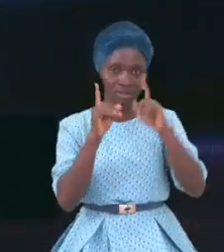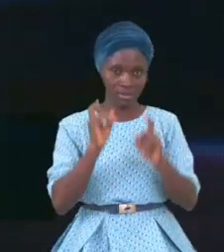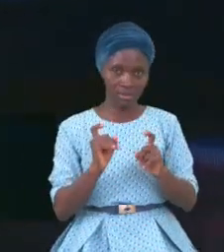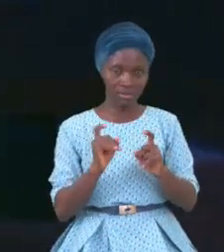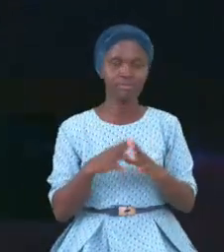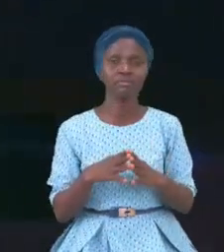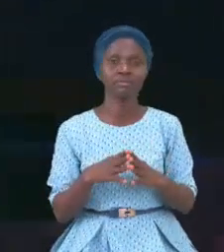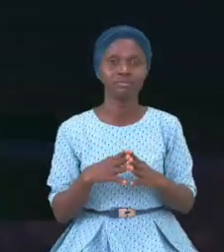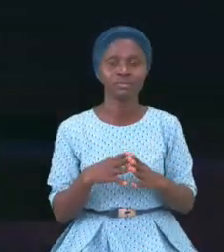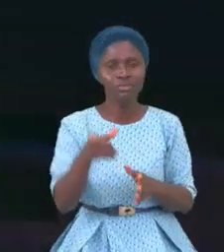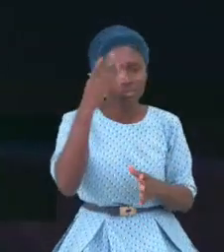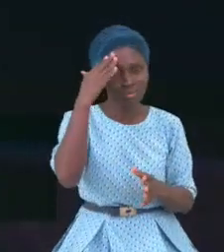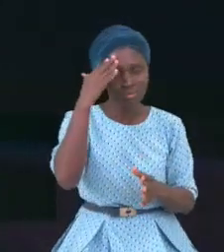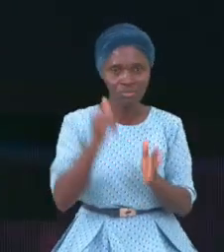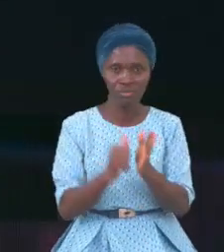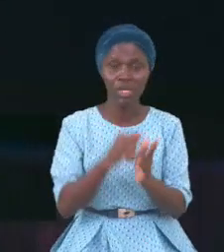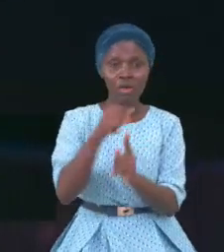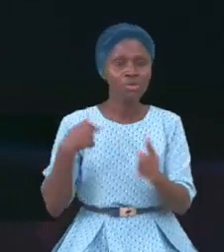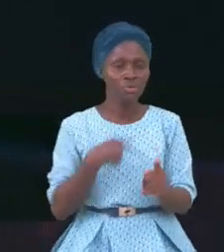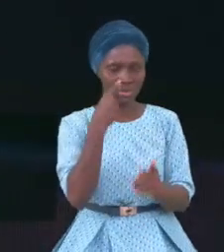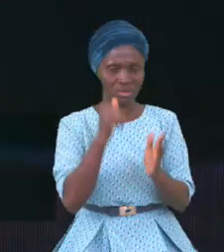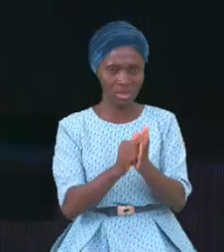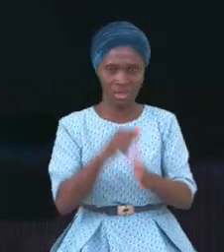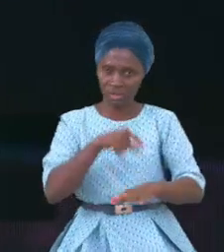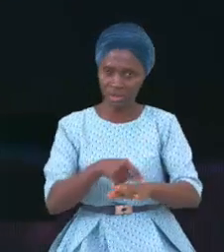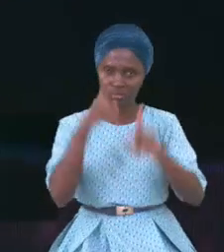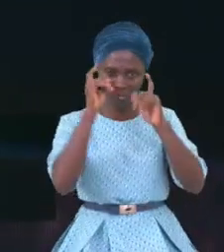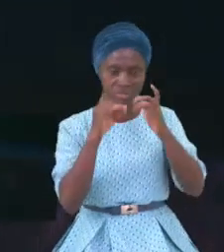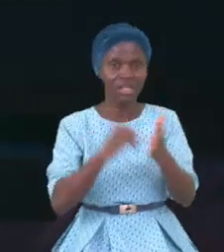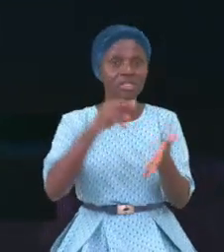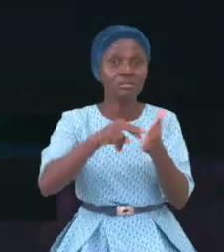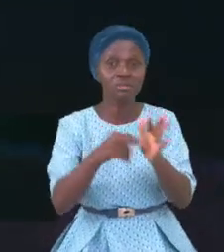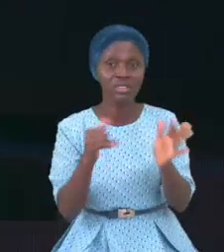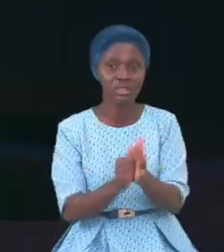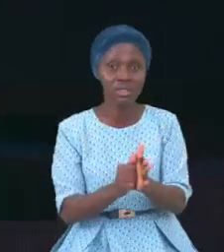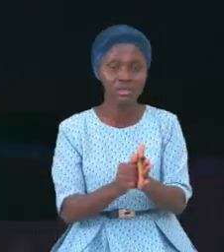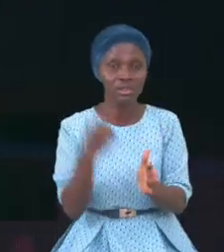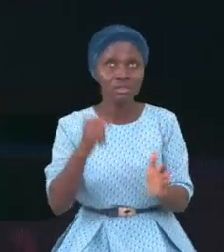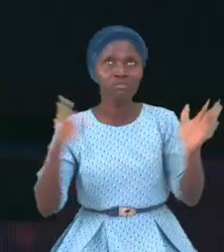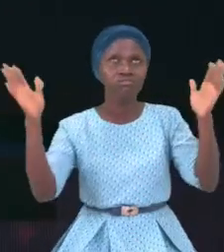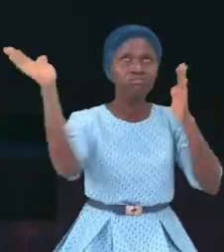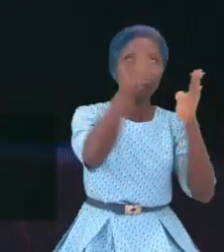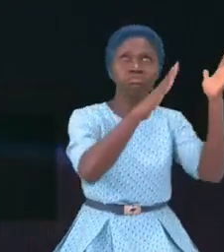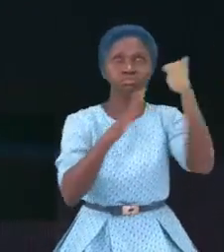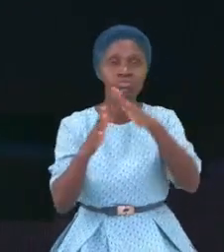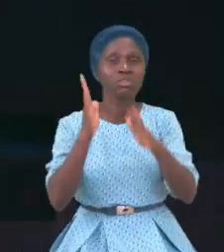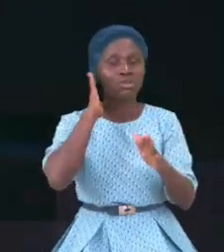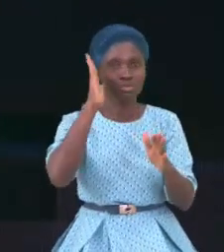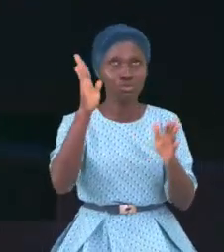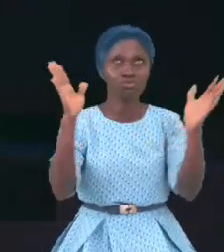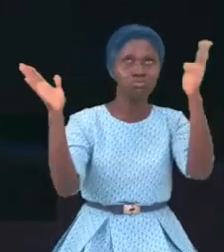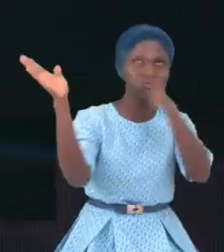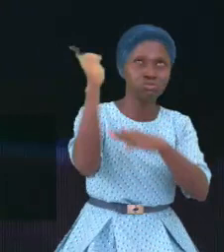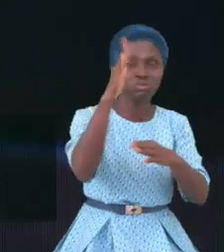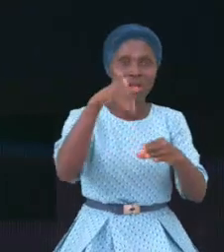time-tested. You know, when we say time-tested, it means the wind will blow a period of time, the rain